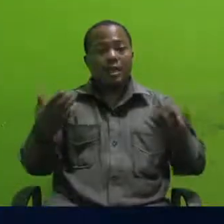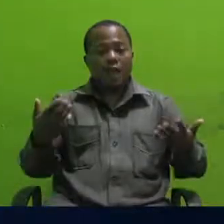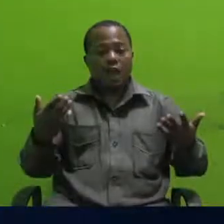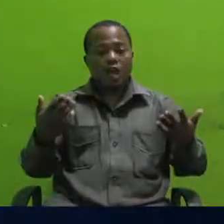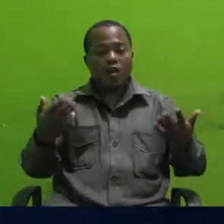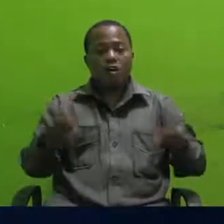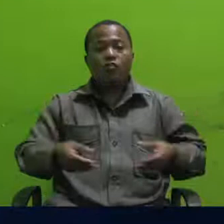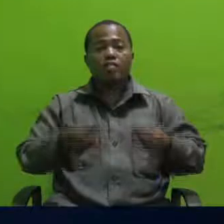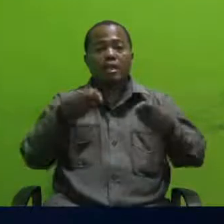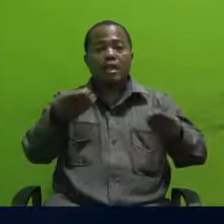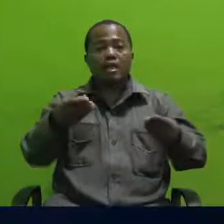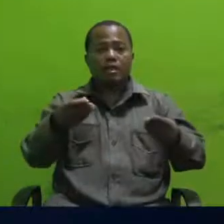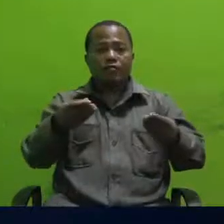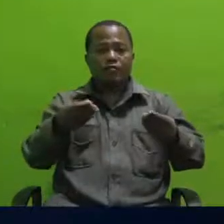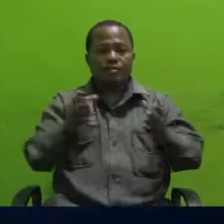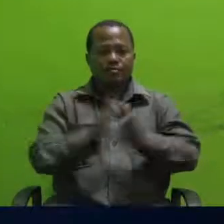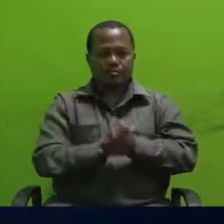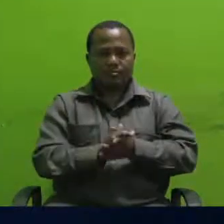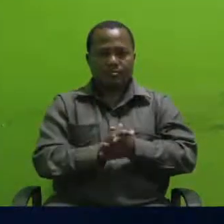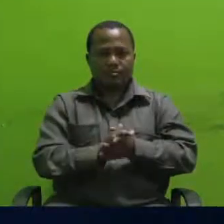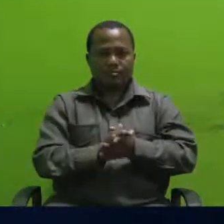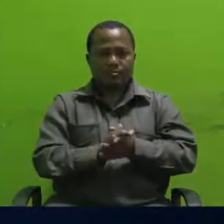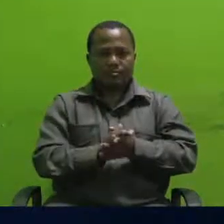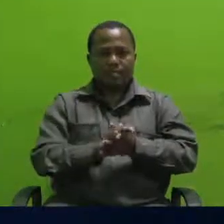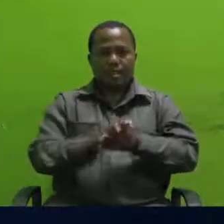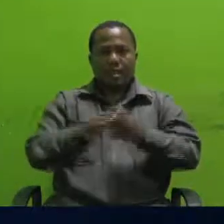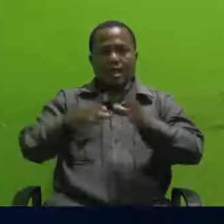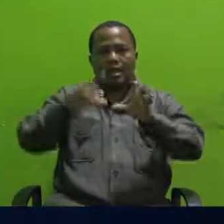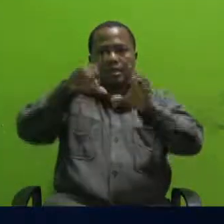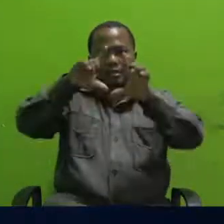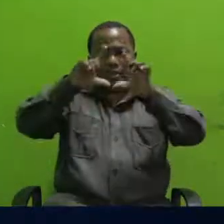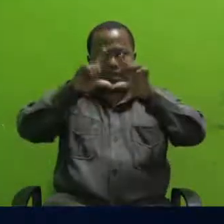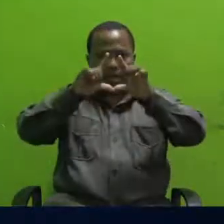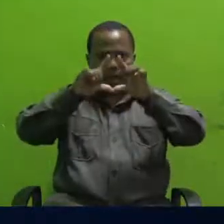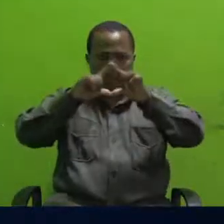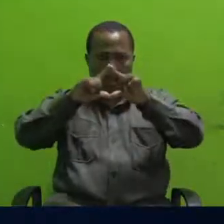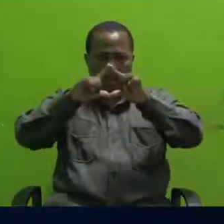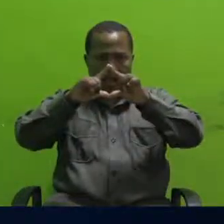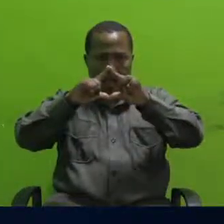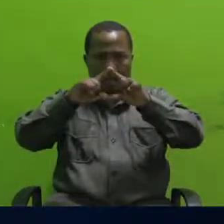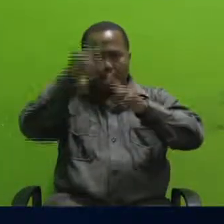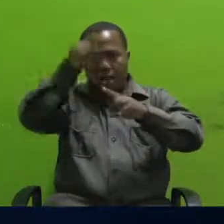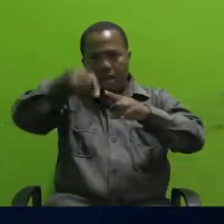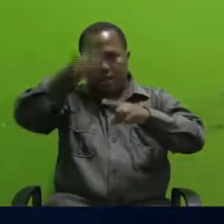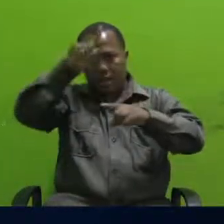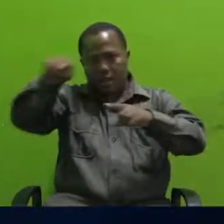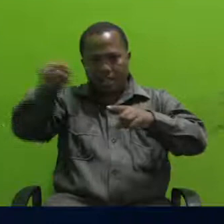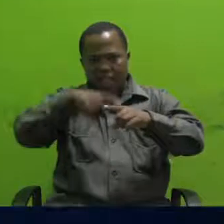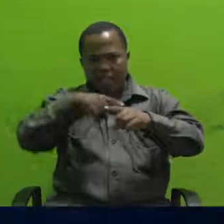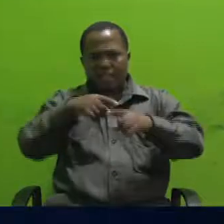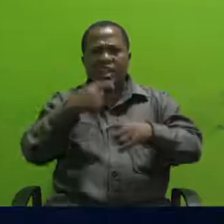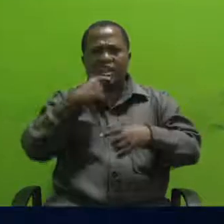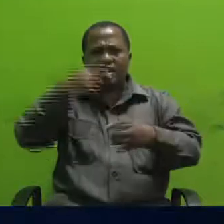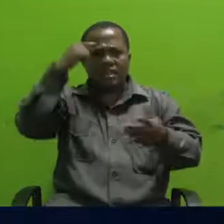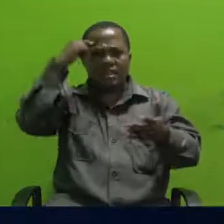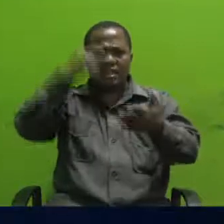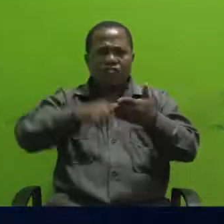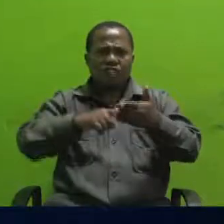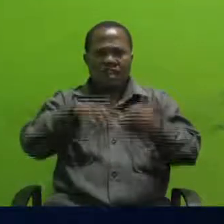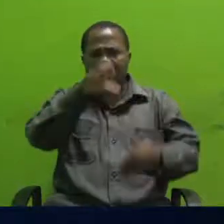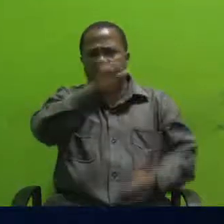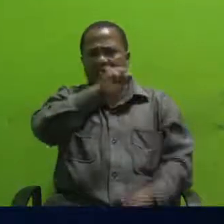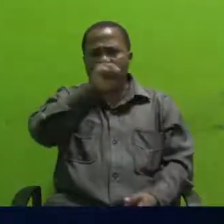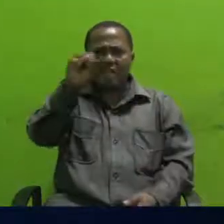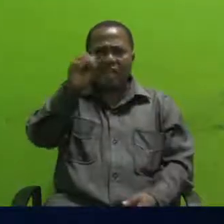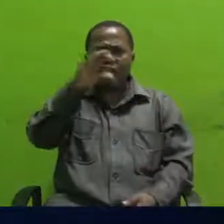Now, from the given right-angled triangle, can you define sine, cosine, and tangent of